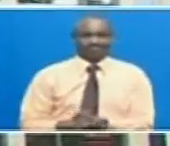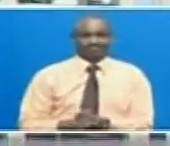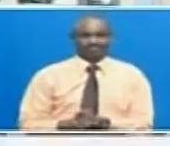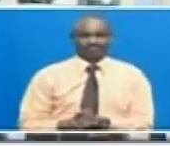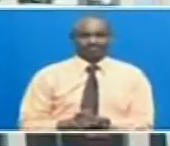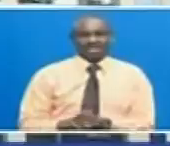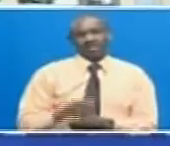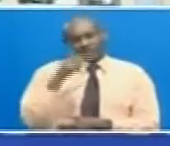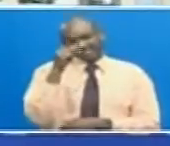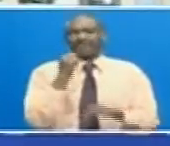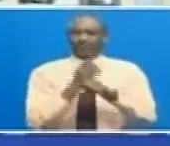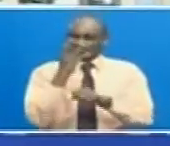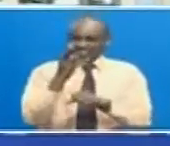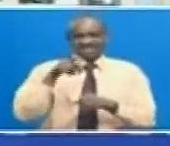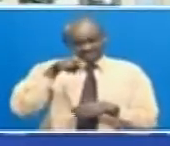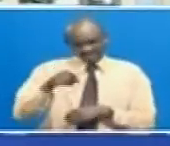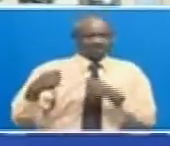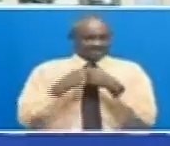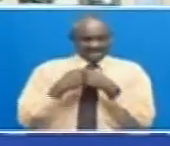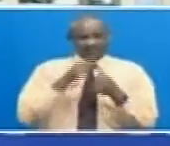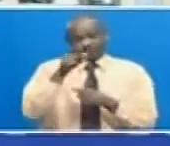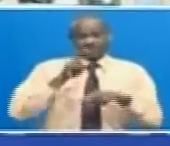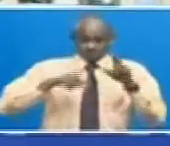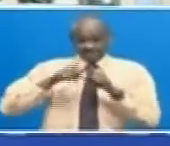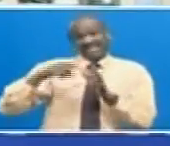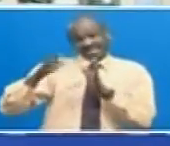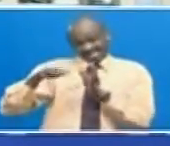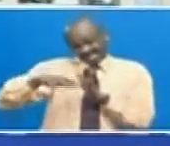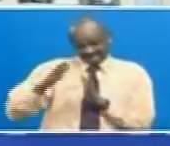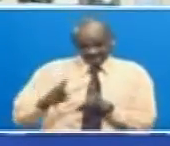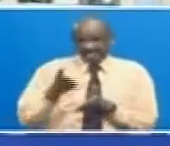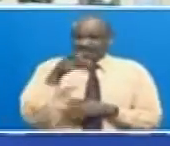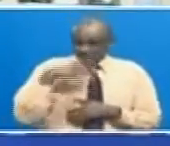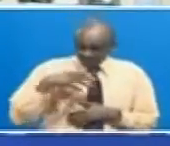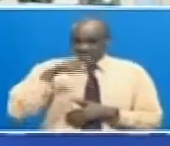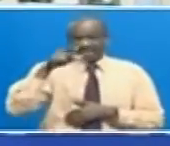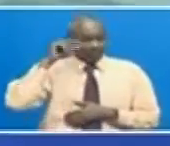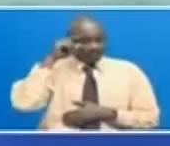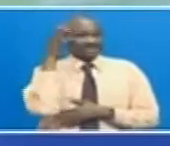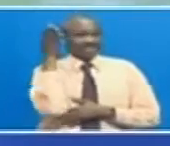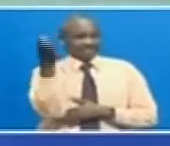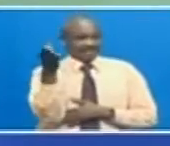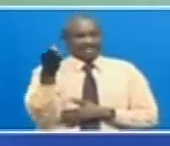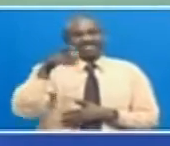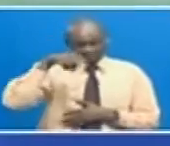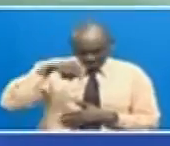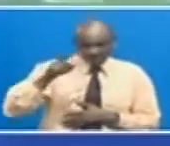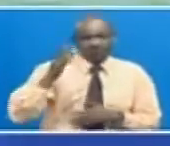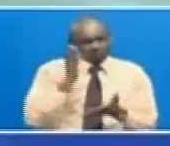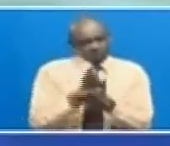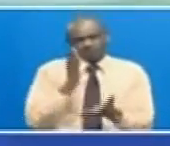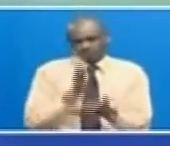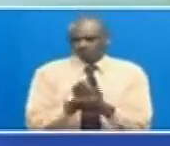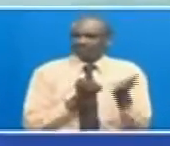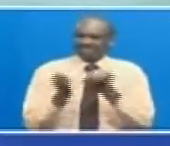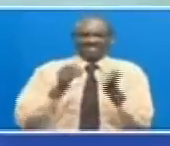The year 2014 was a challenging one for the hotel industry, but for those in the coastal strip, it was an unprecedented